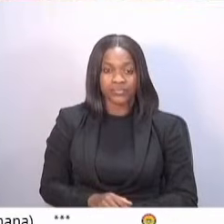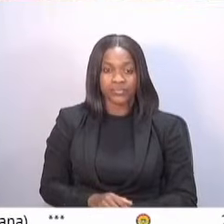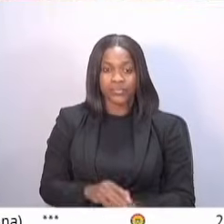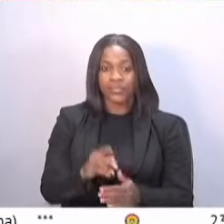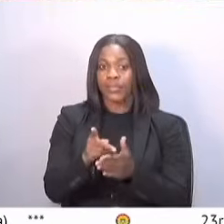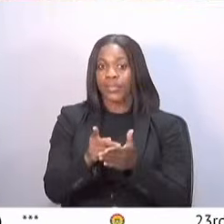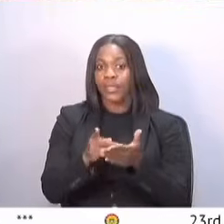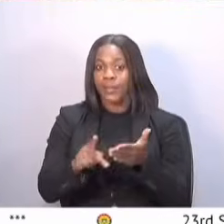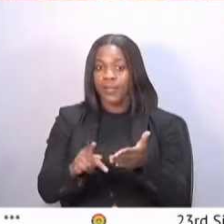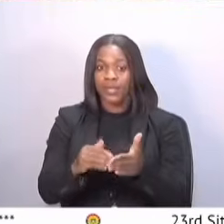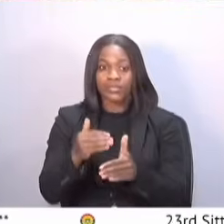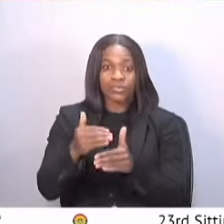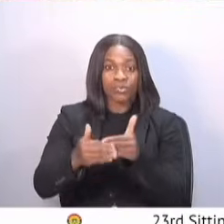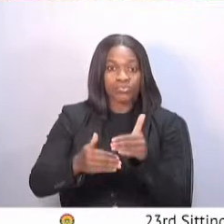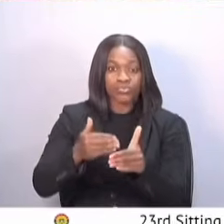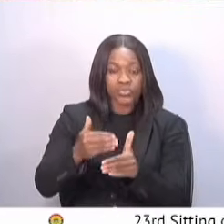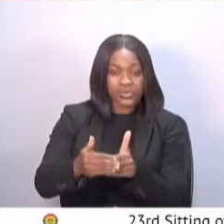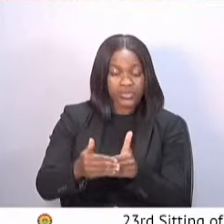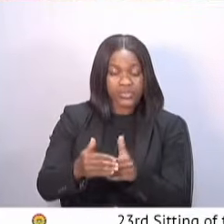the onboarding process,